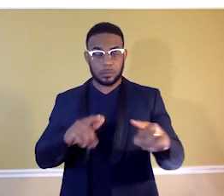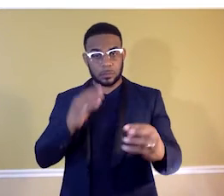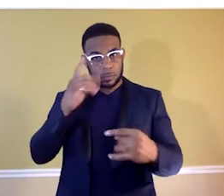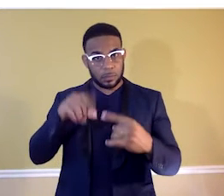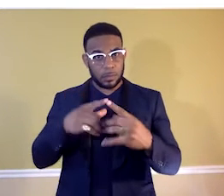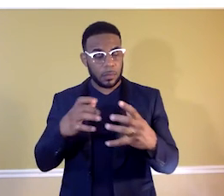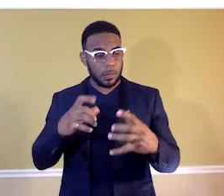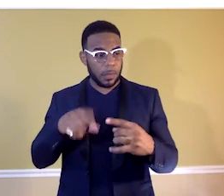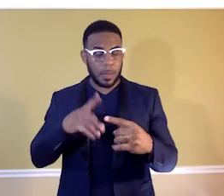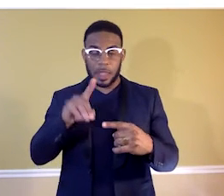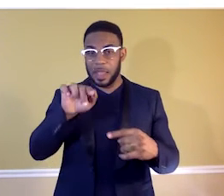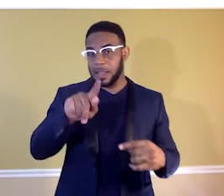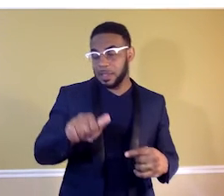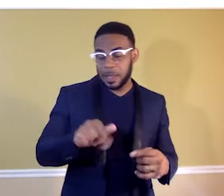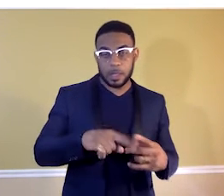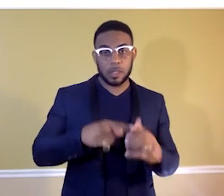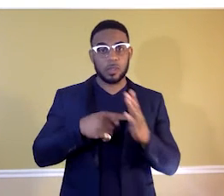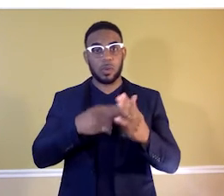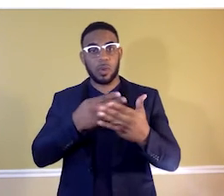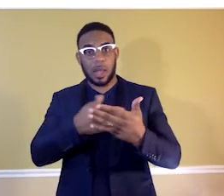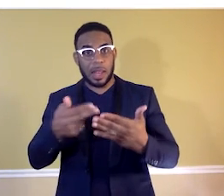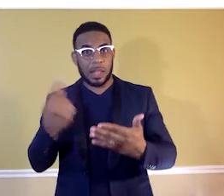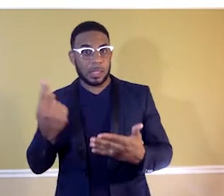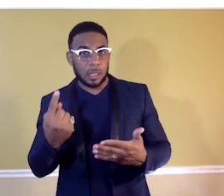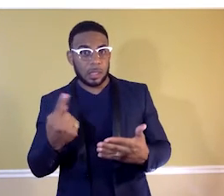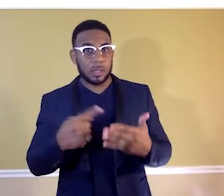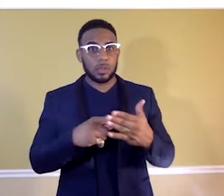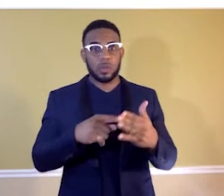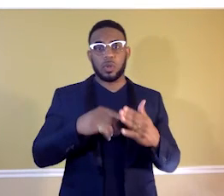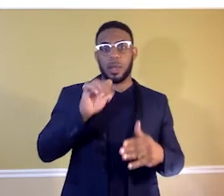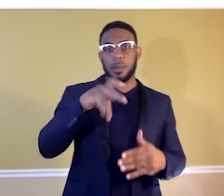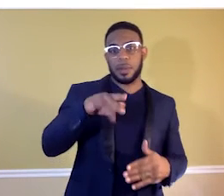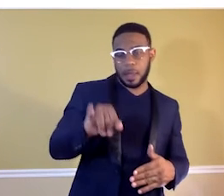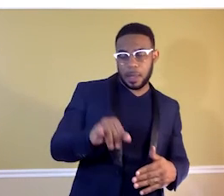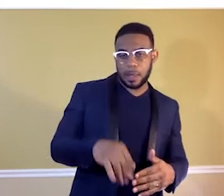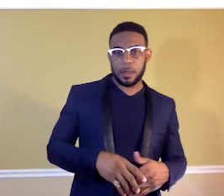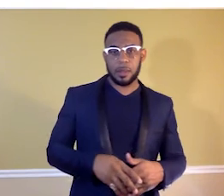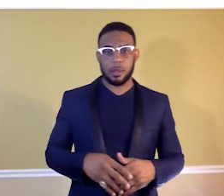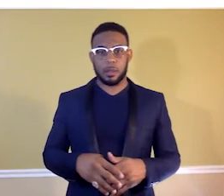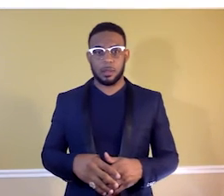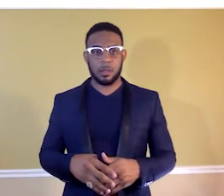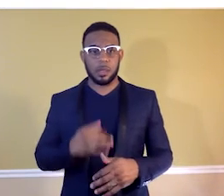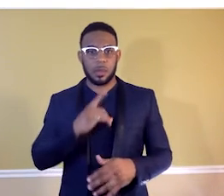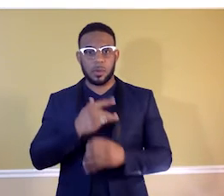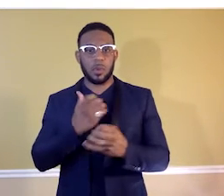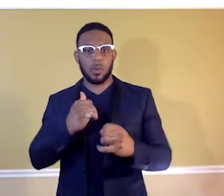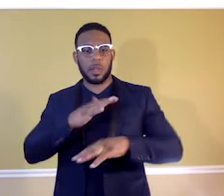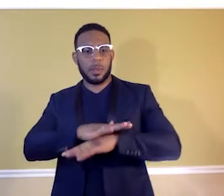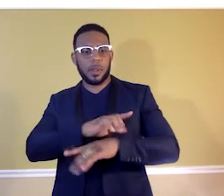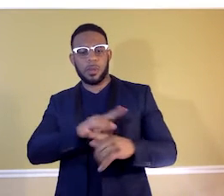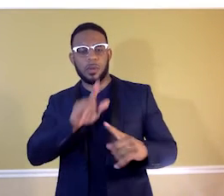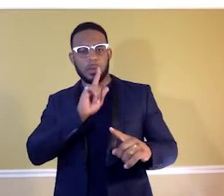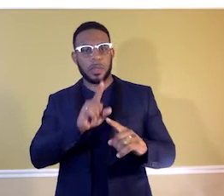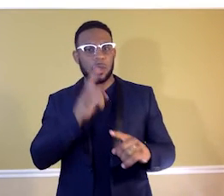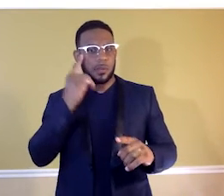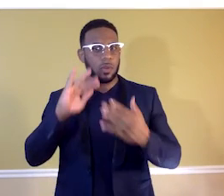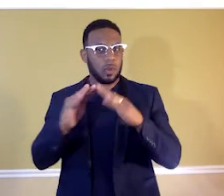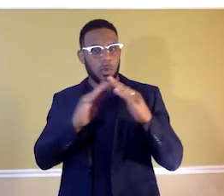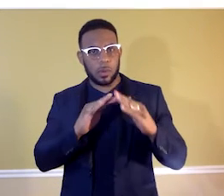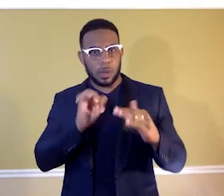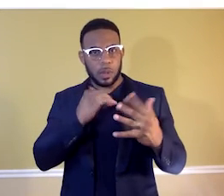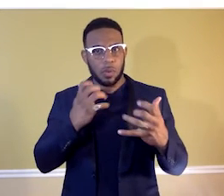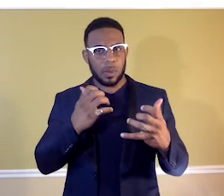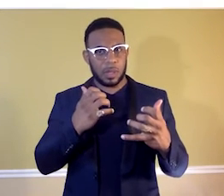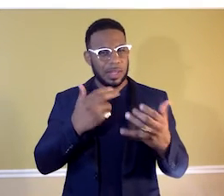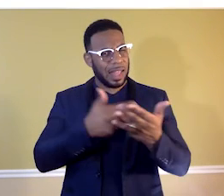about data, highlight something, show an API. I really want this platform to be for the community that